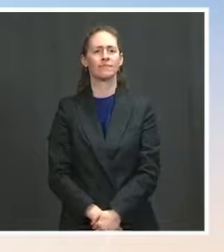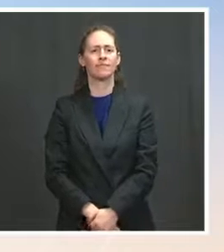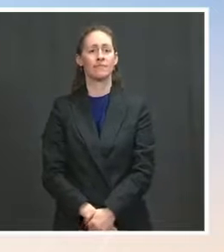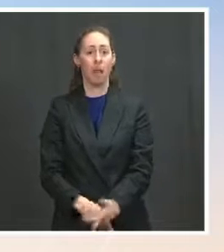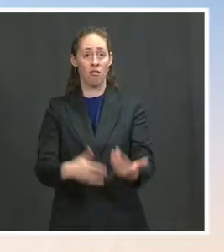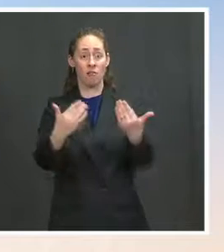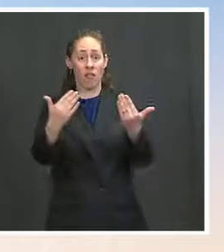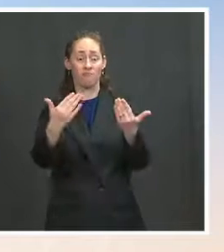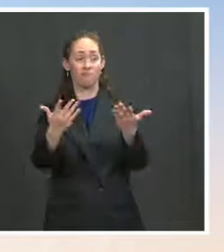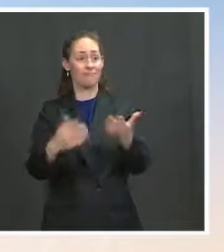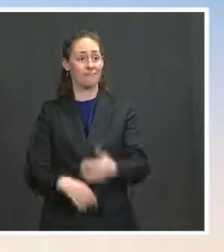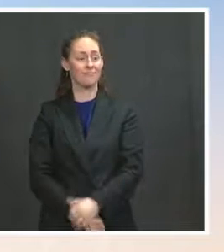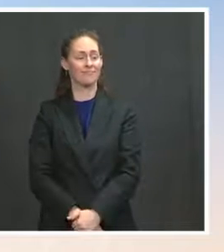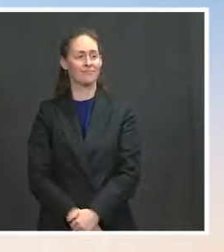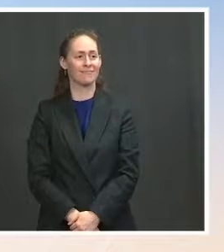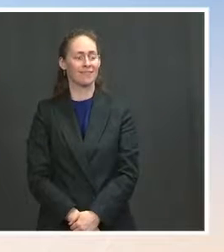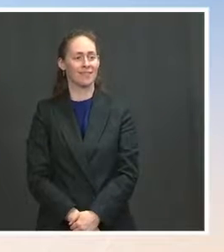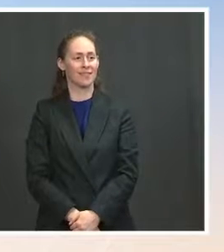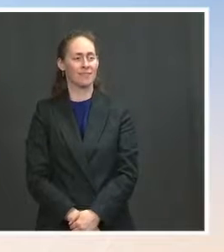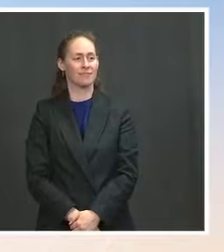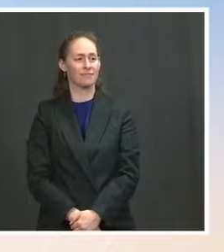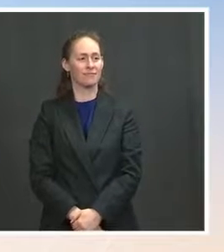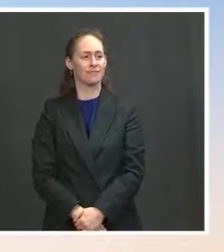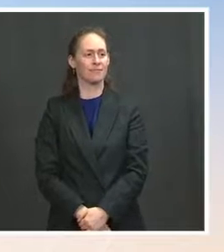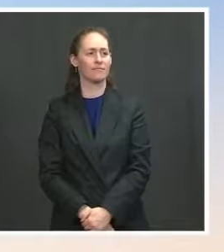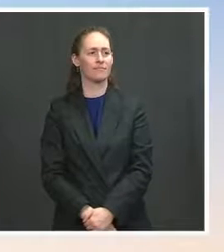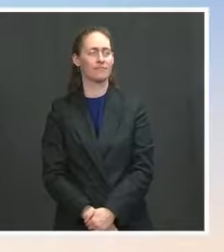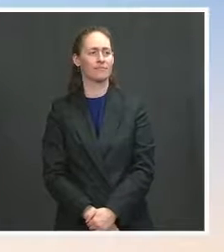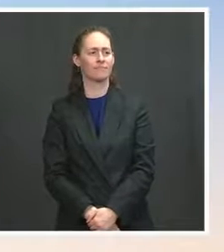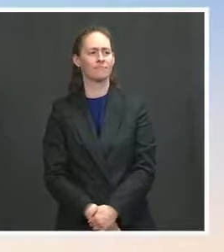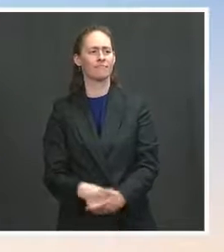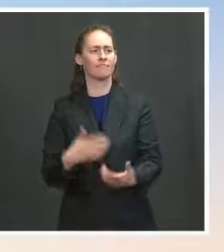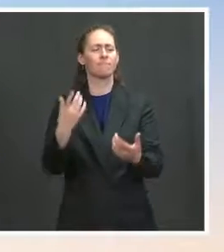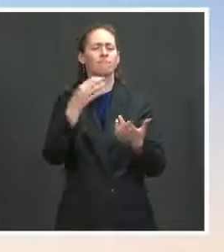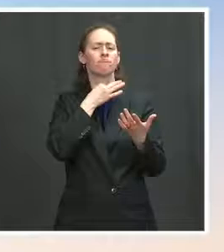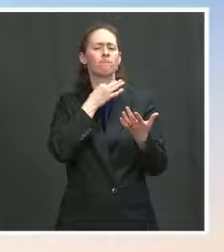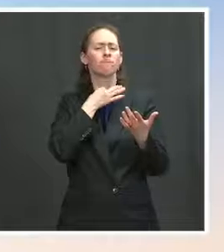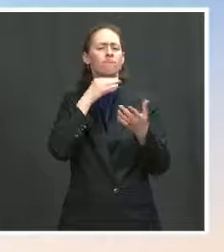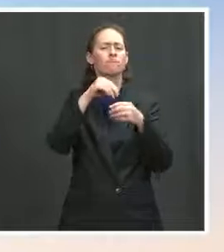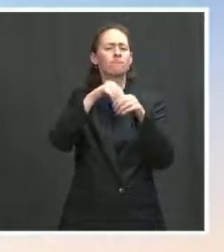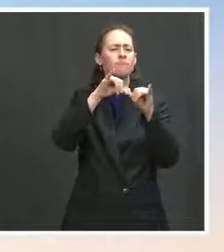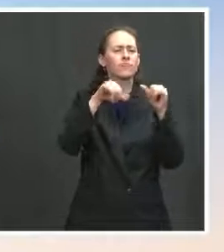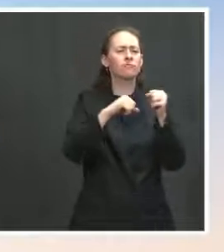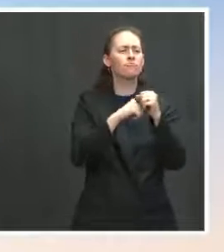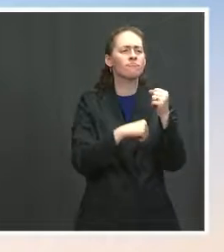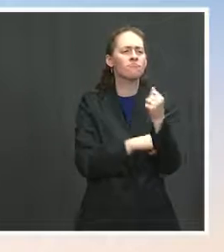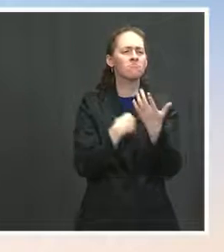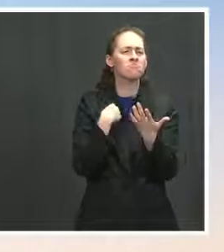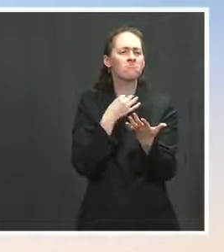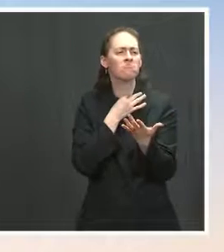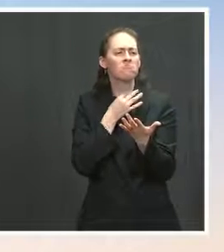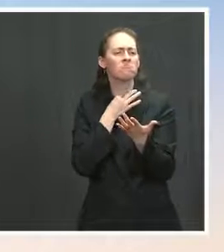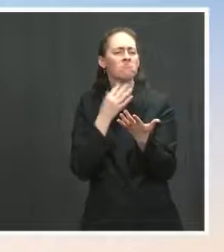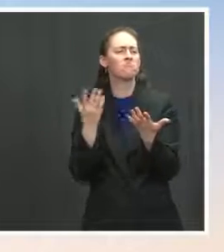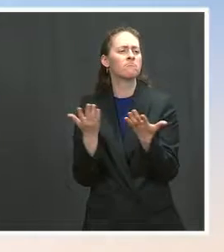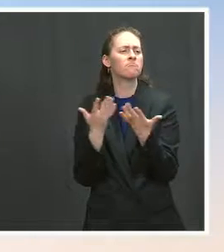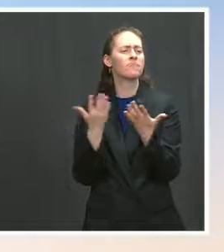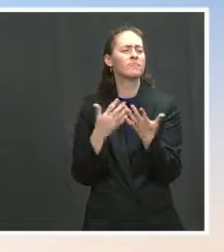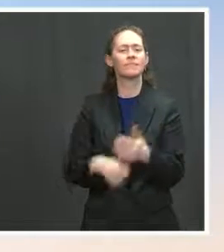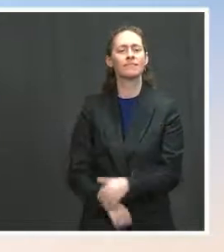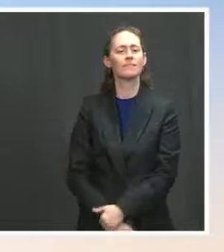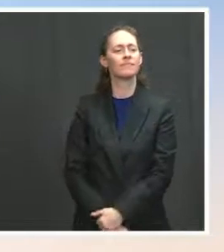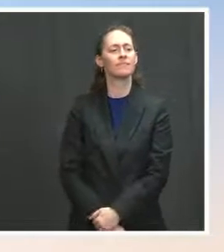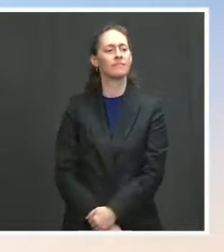yeah, just we're weeks and weeks in these infrastructure negotiations, and I'm curious, what does the White House think it has to show for it? What do you think? What progress would you point